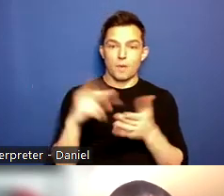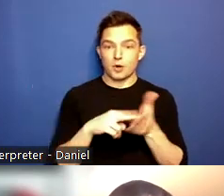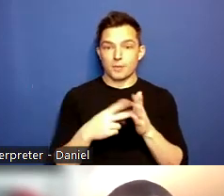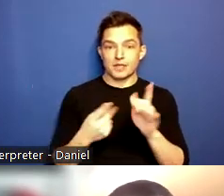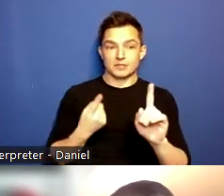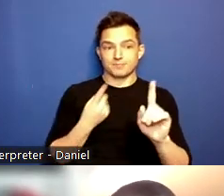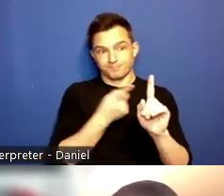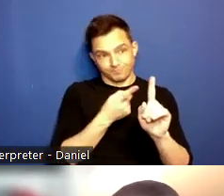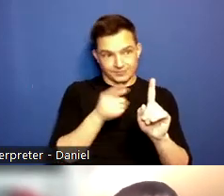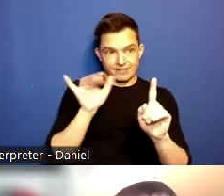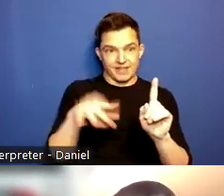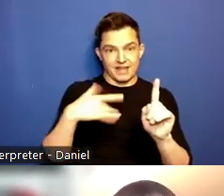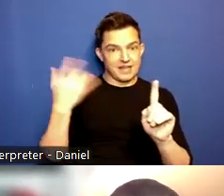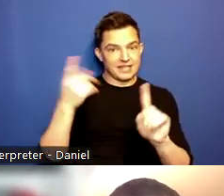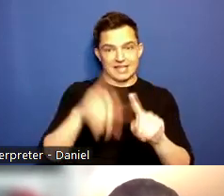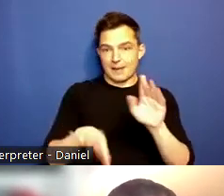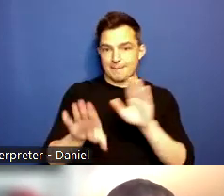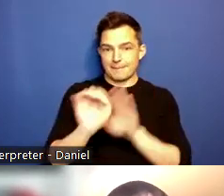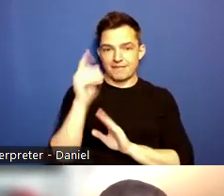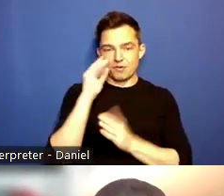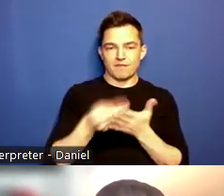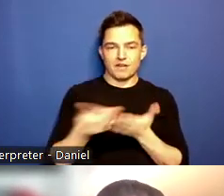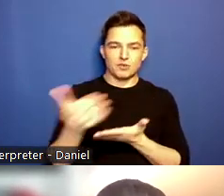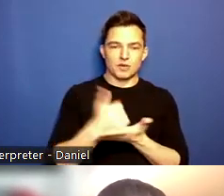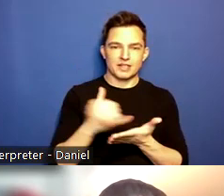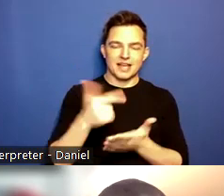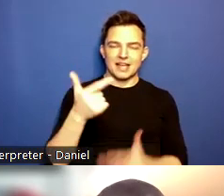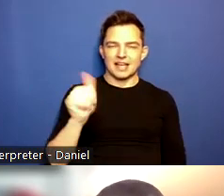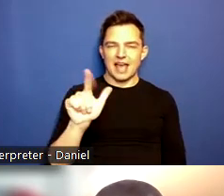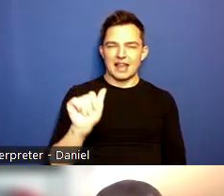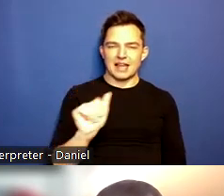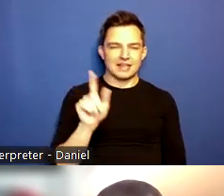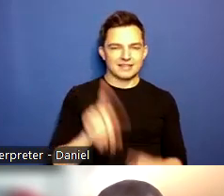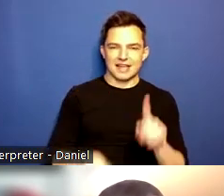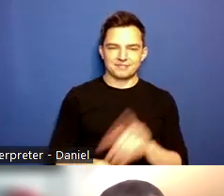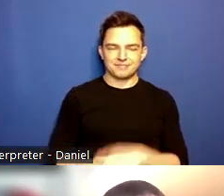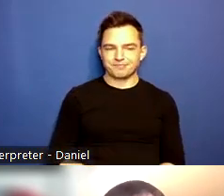the event cannot be for fundraising, like a gala, for example.